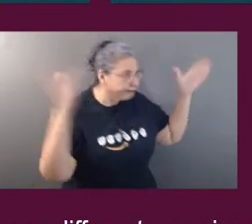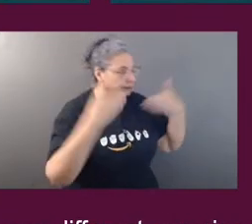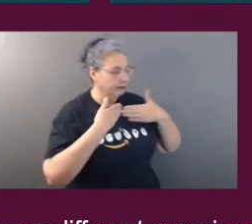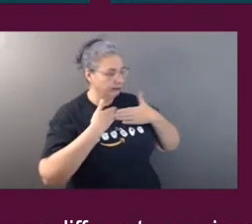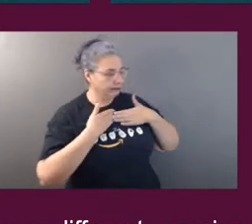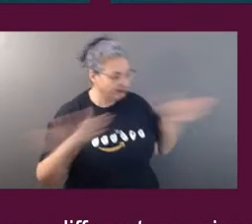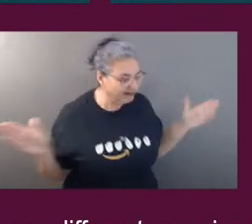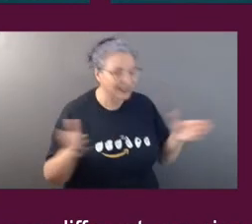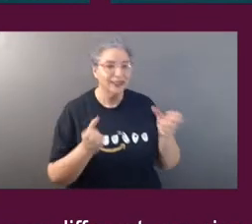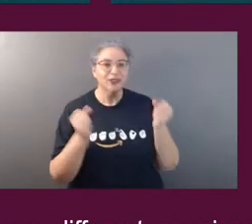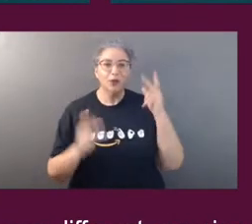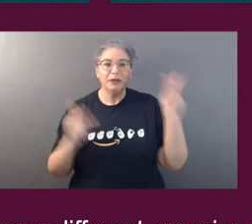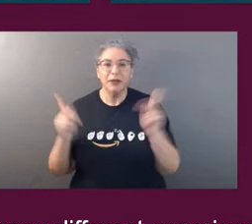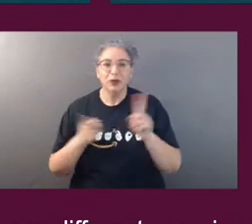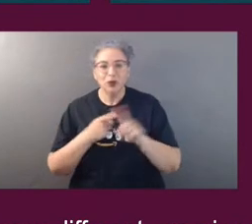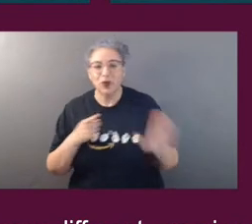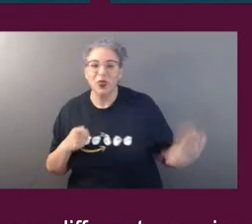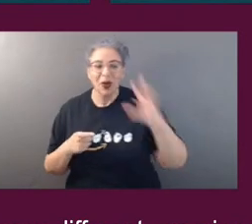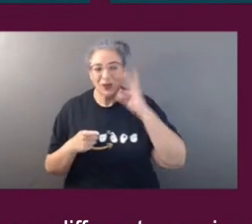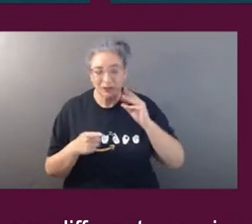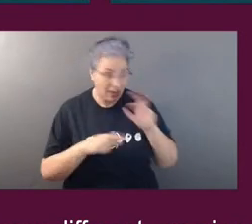so ready to get into this conversation.